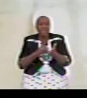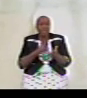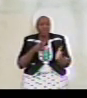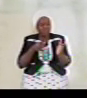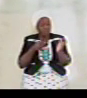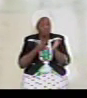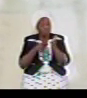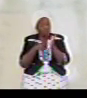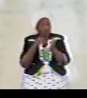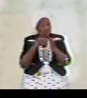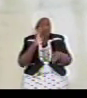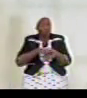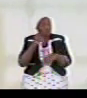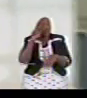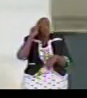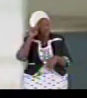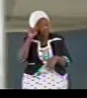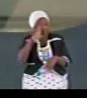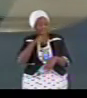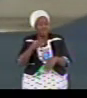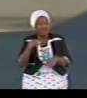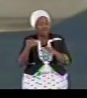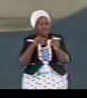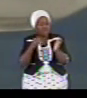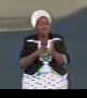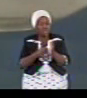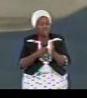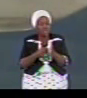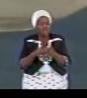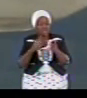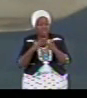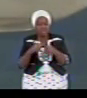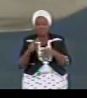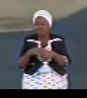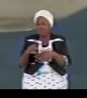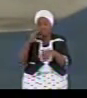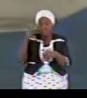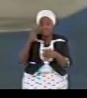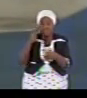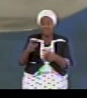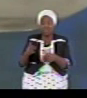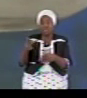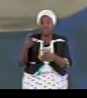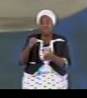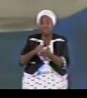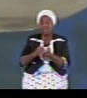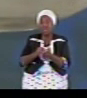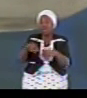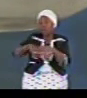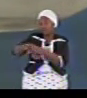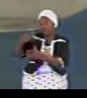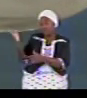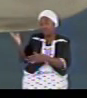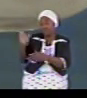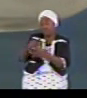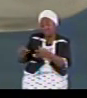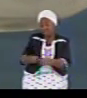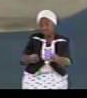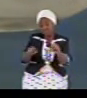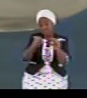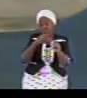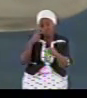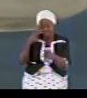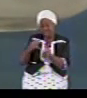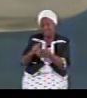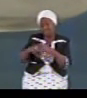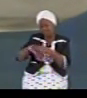wayside. They're worshiping idols. They're going on a procession on the street. Don't stand